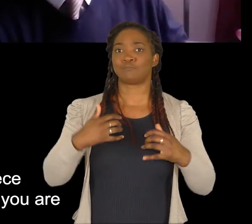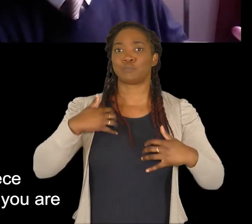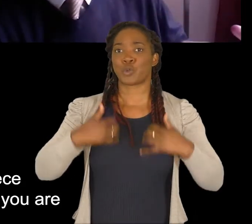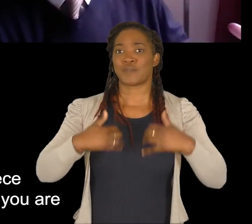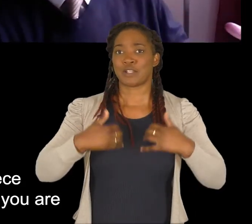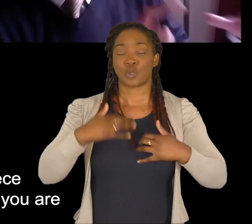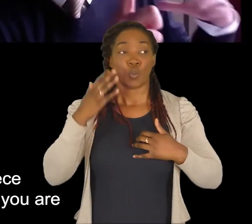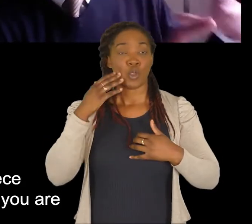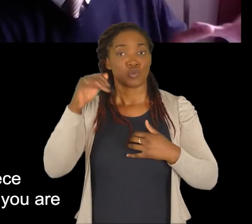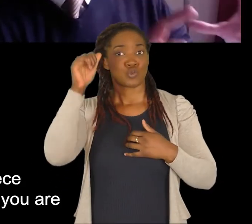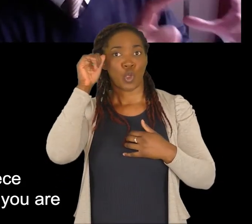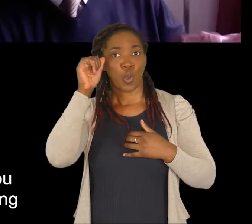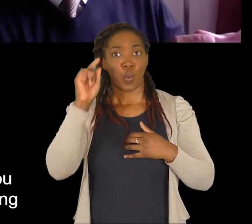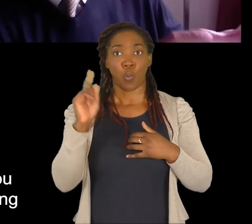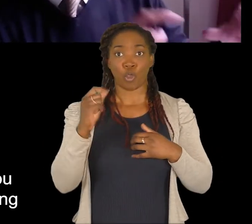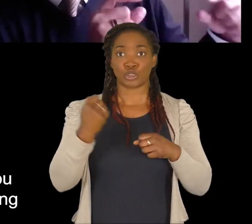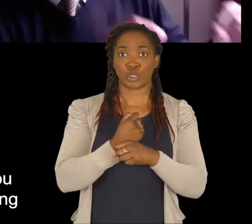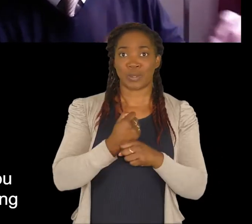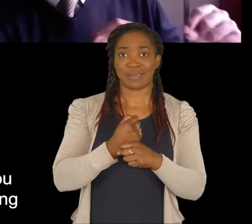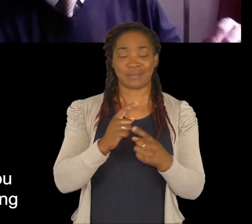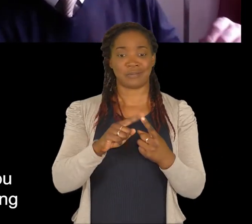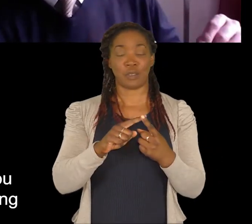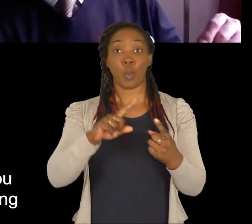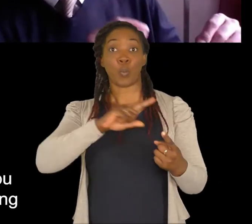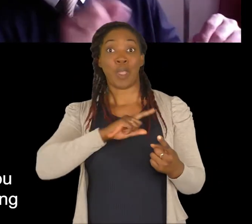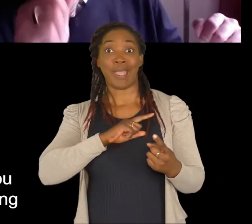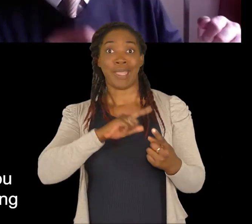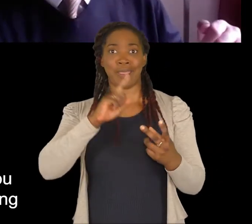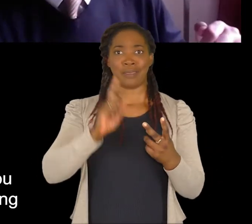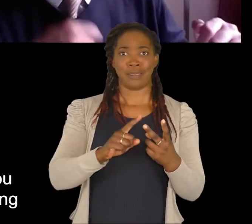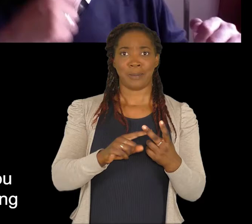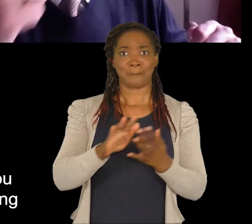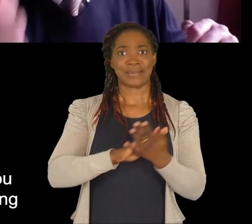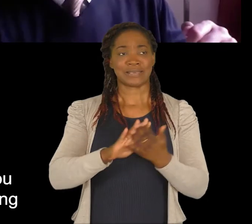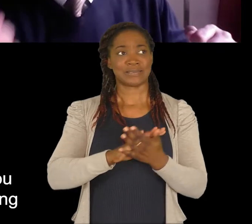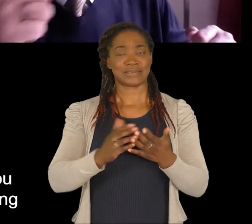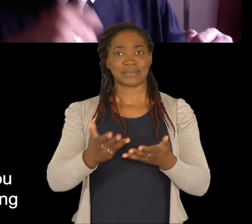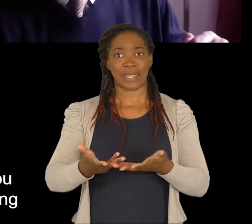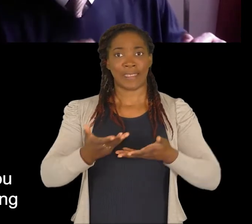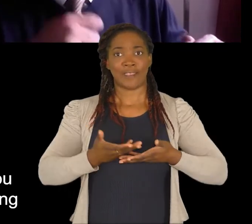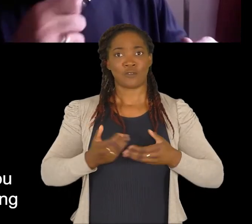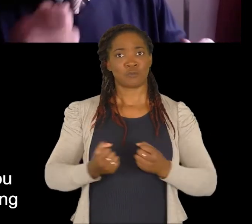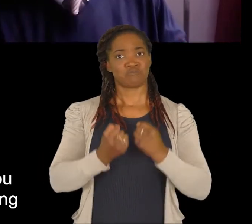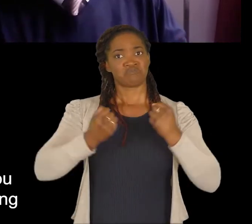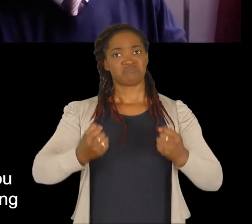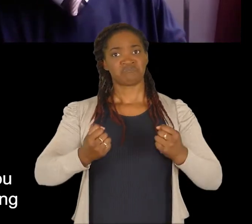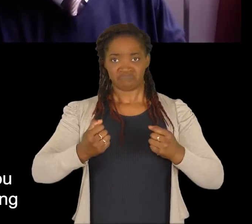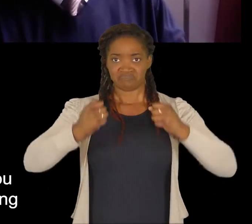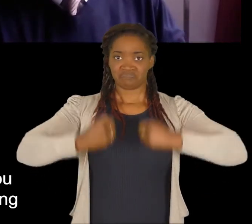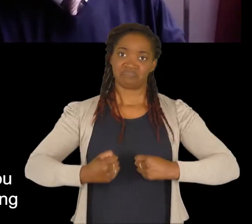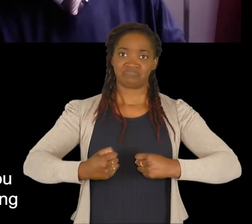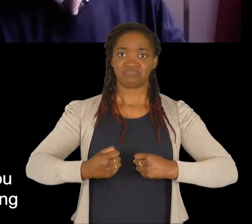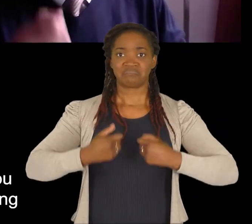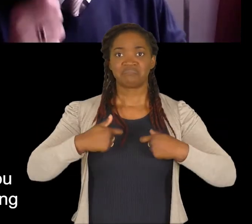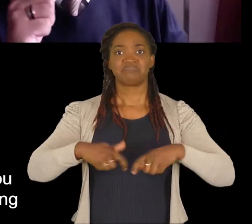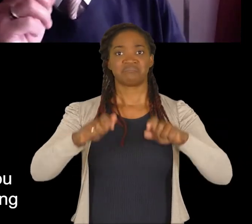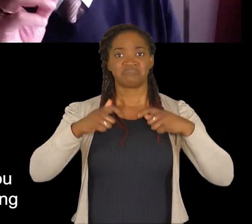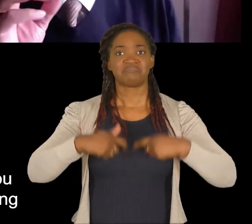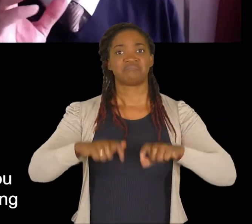when you know what you're doing and why you're doing it, it gives you the strength to continue to go on,